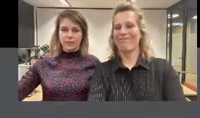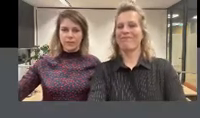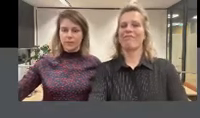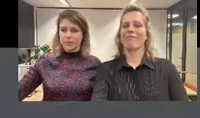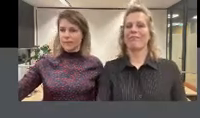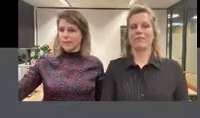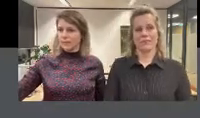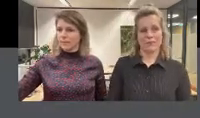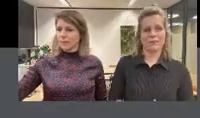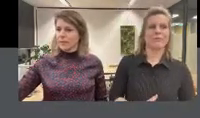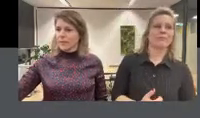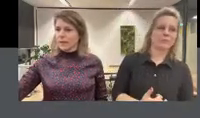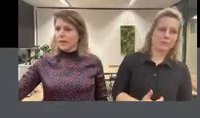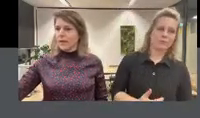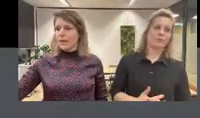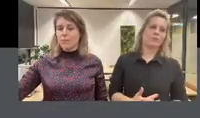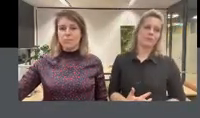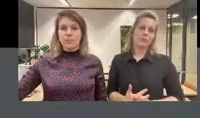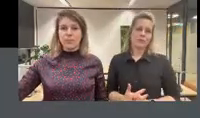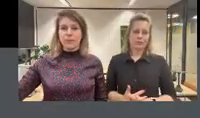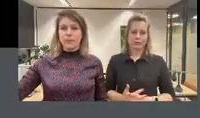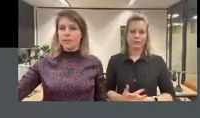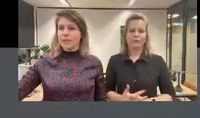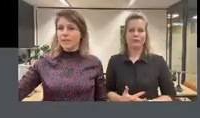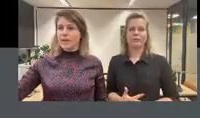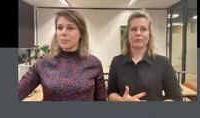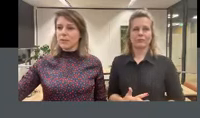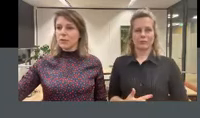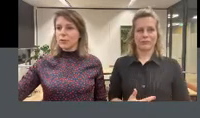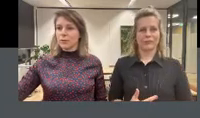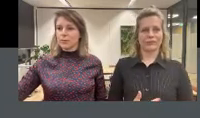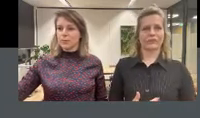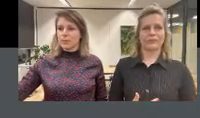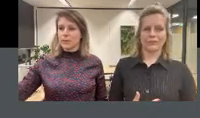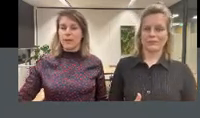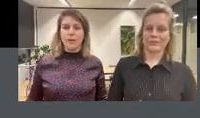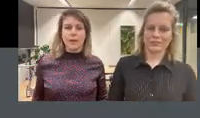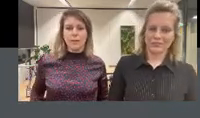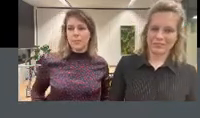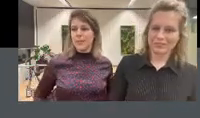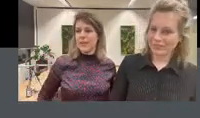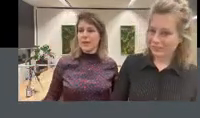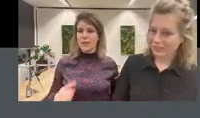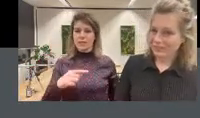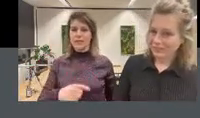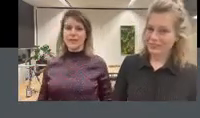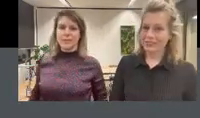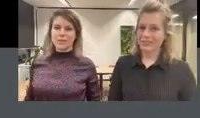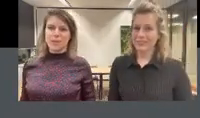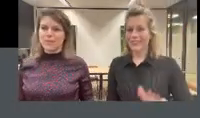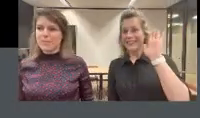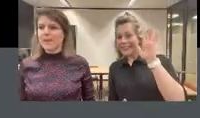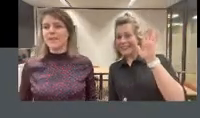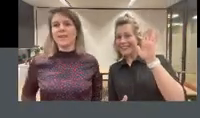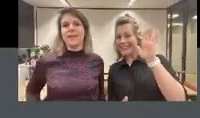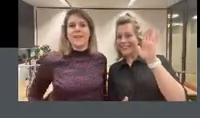Yes, it's really convincing. Then we've got statement 2. And also here, a